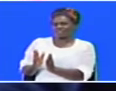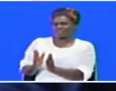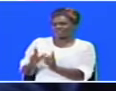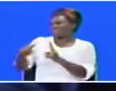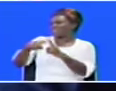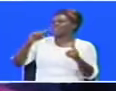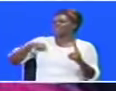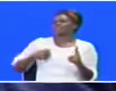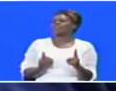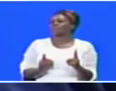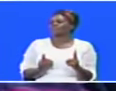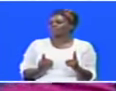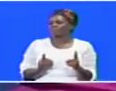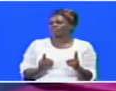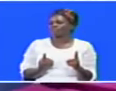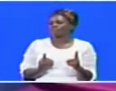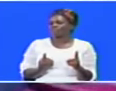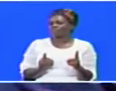political obituary. In fact,